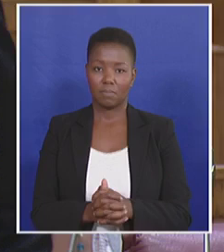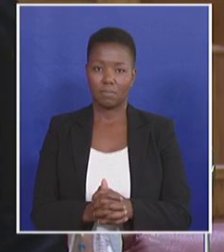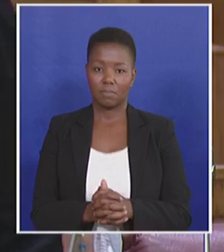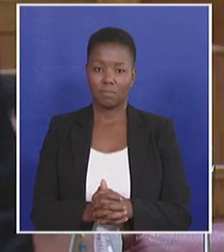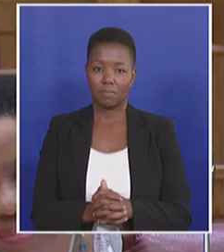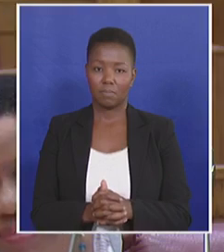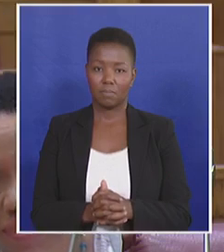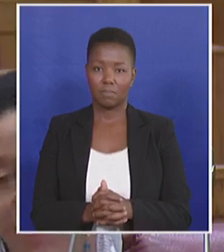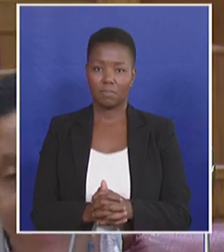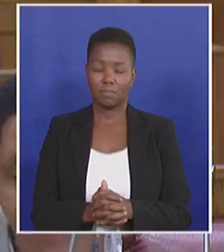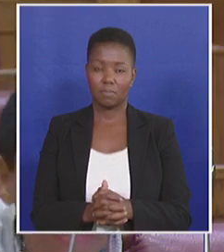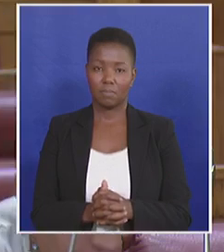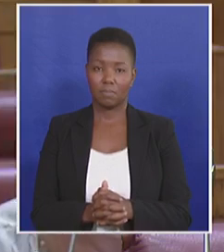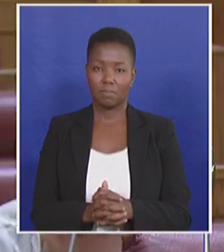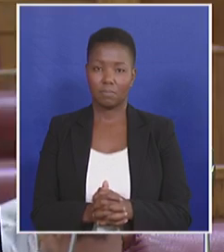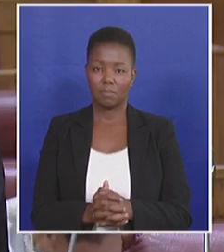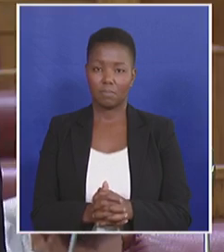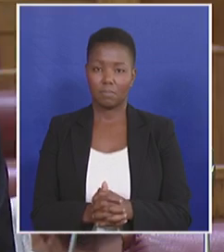Honorable Chair,